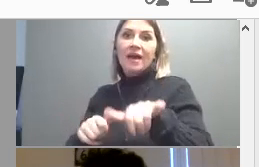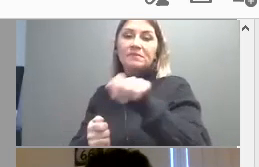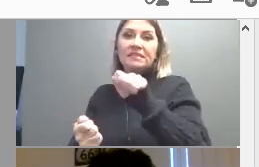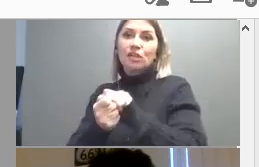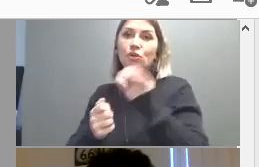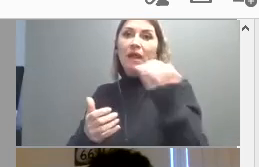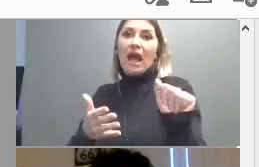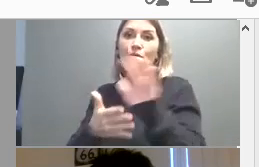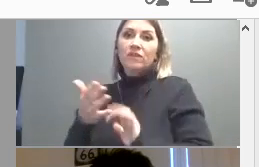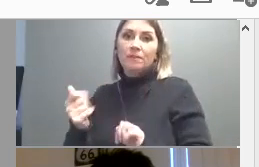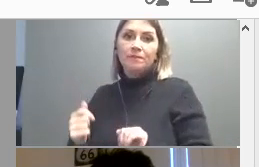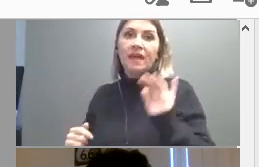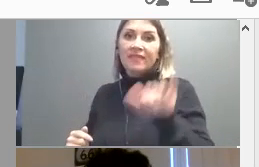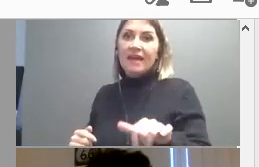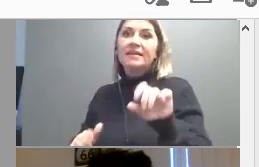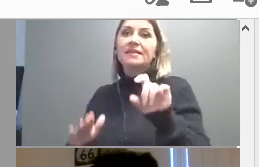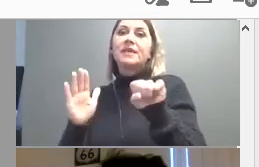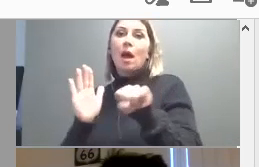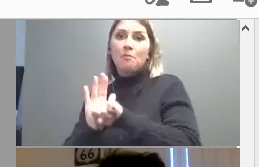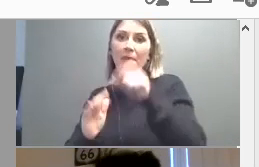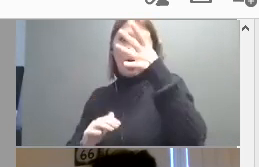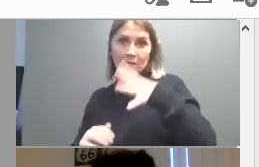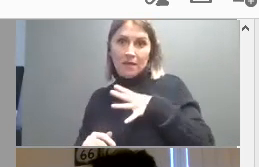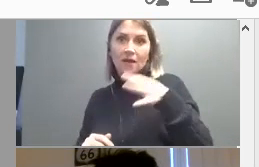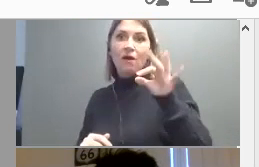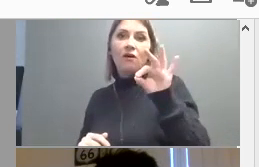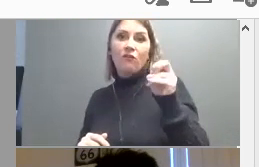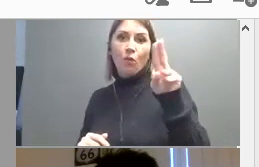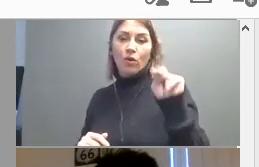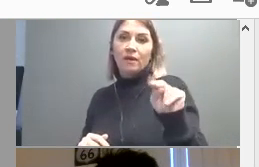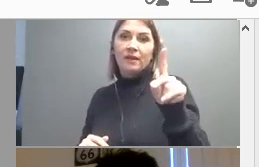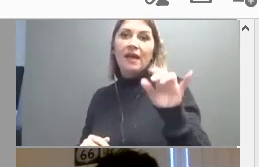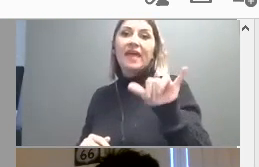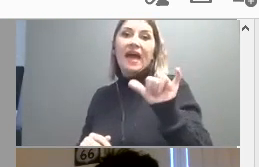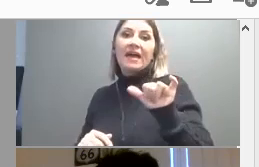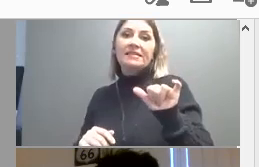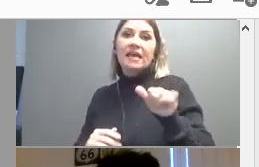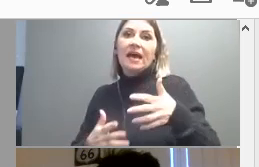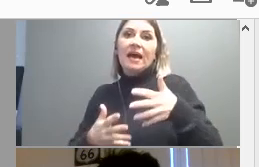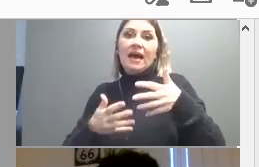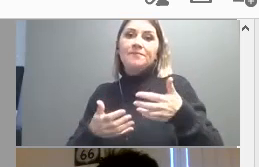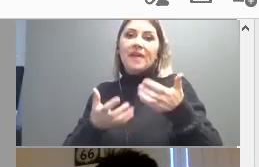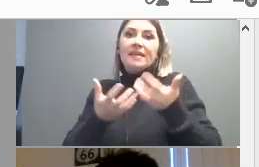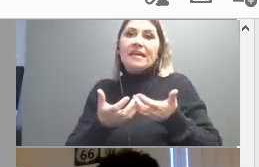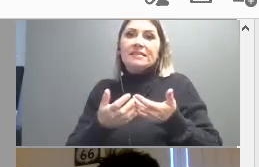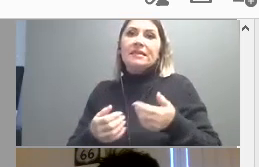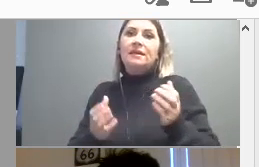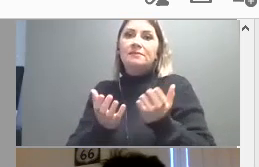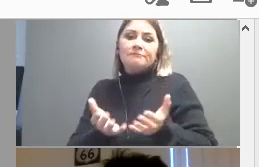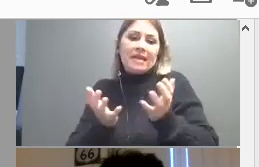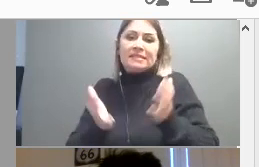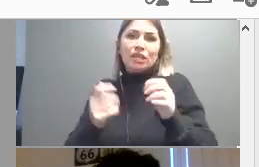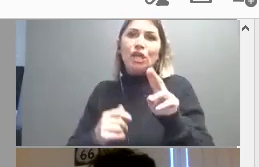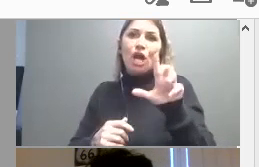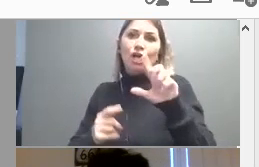algorithm, that is Bellman-Ford, that essentially has a nested loop that repeats v-1 times and repeats